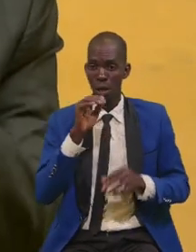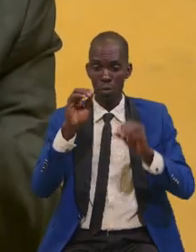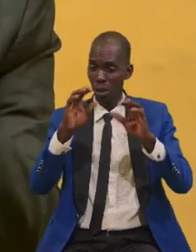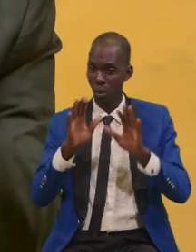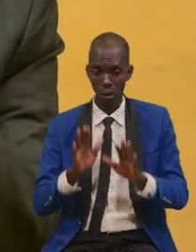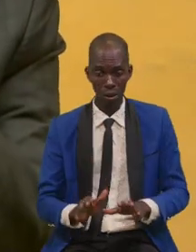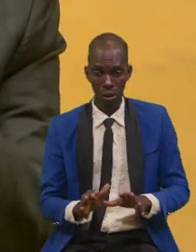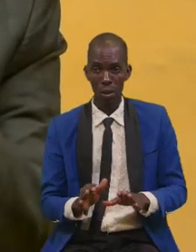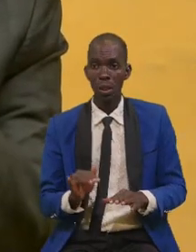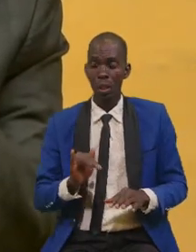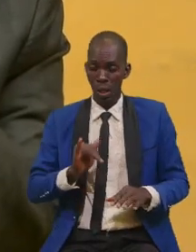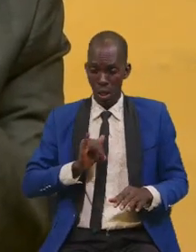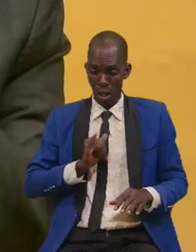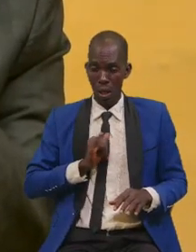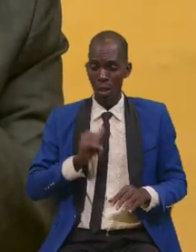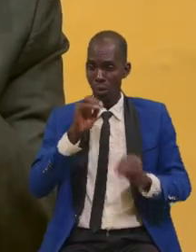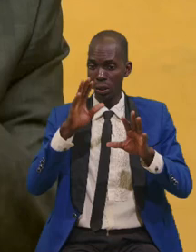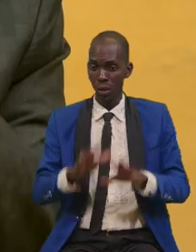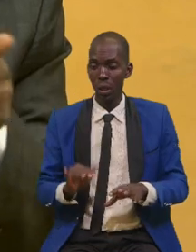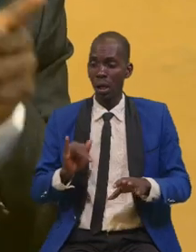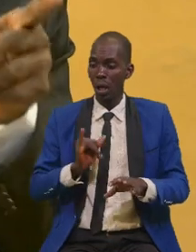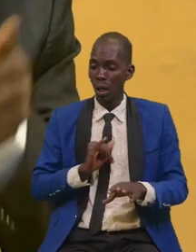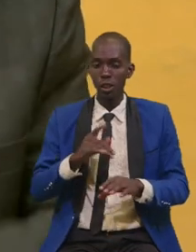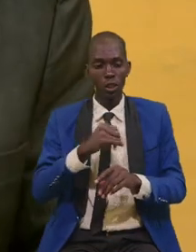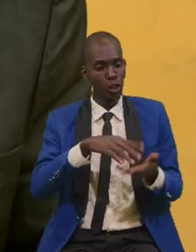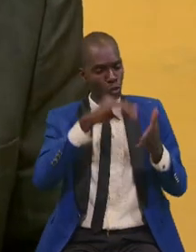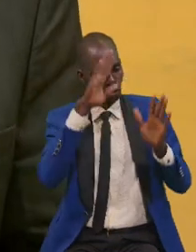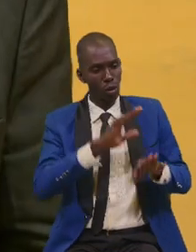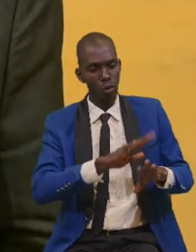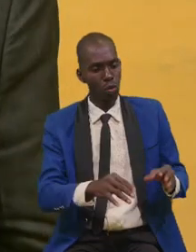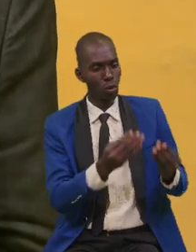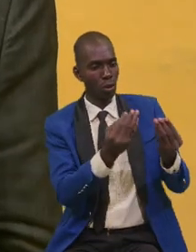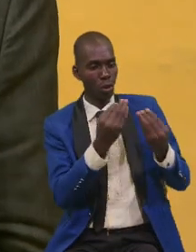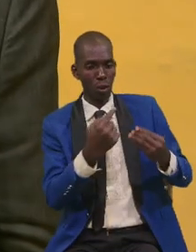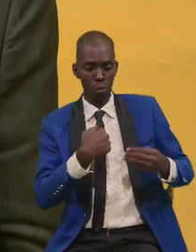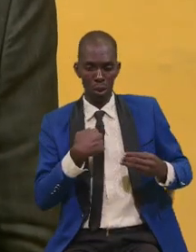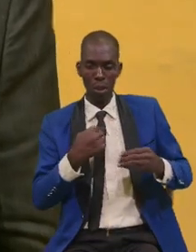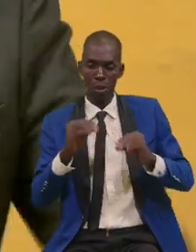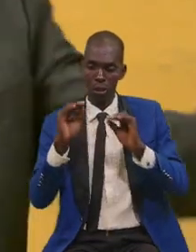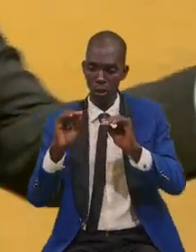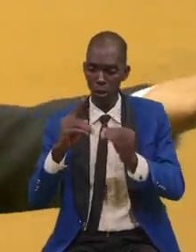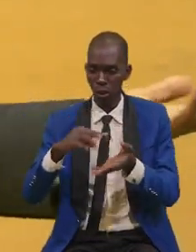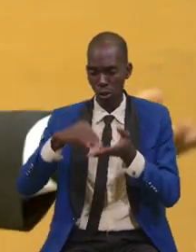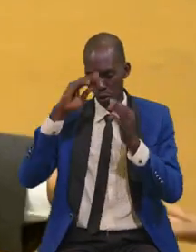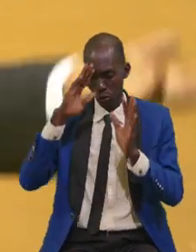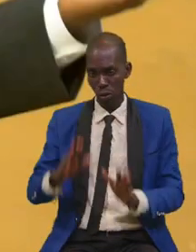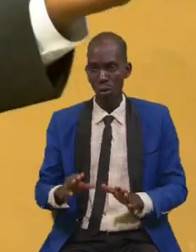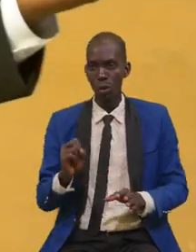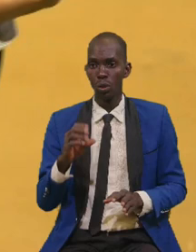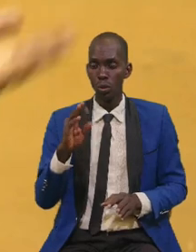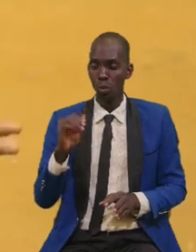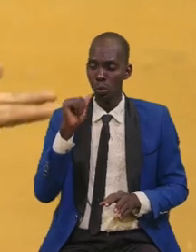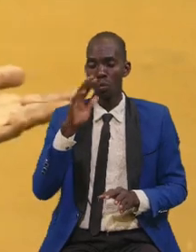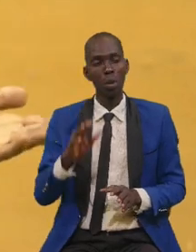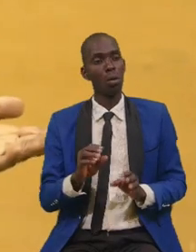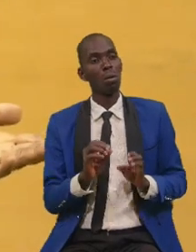students don't determine the curriculum I teach. I determine the curriculum I teach. And so she took the